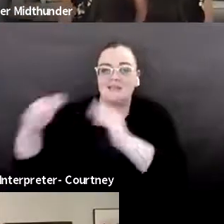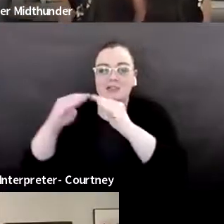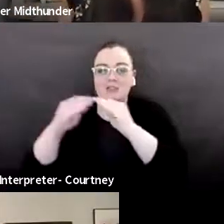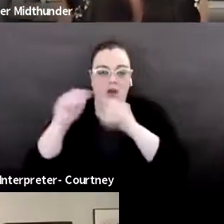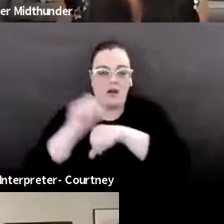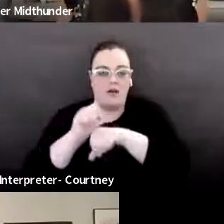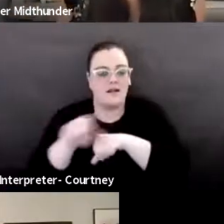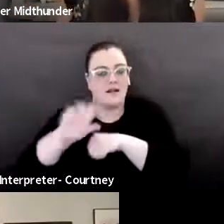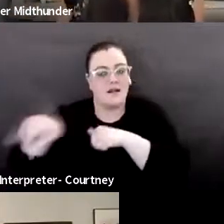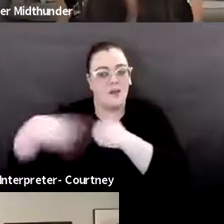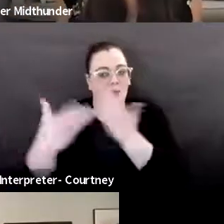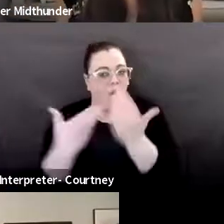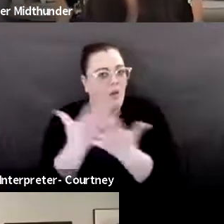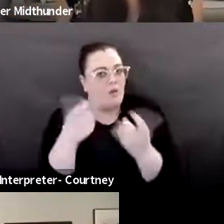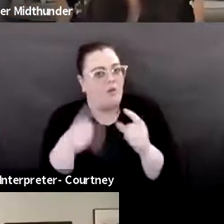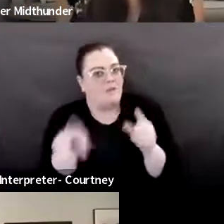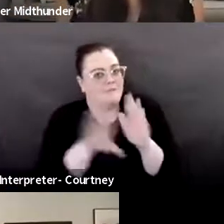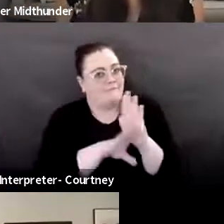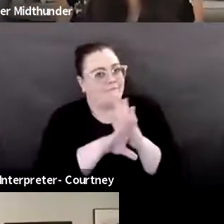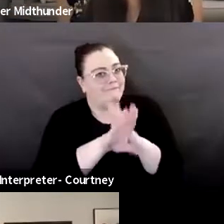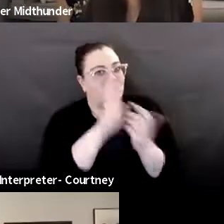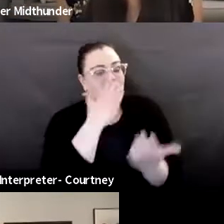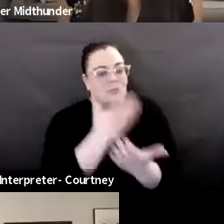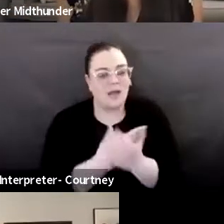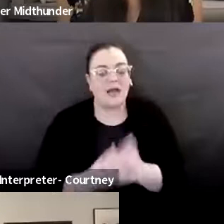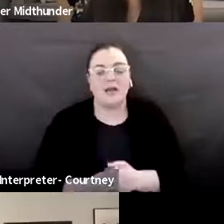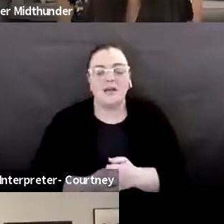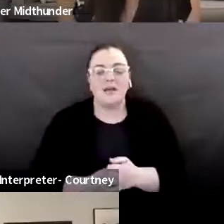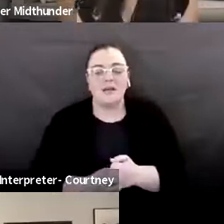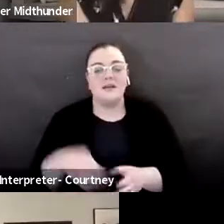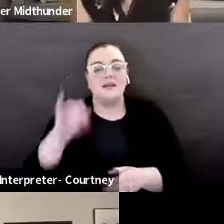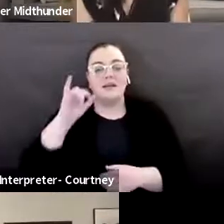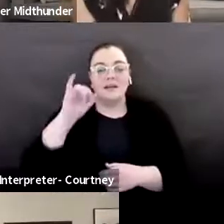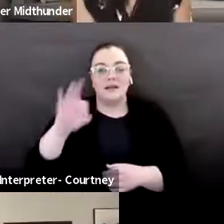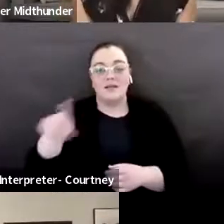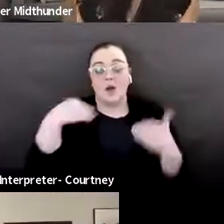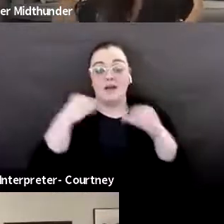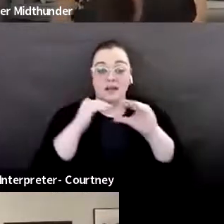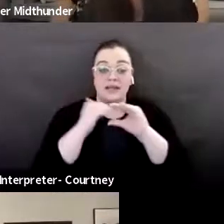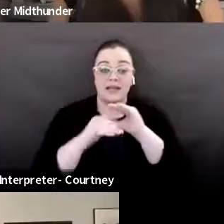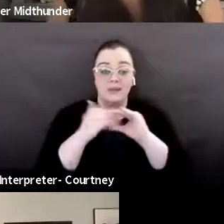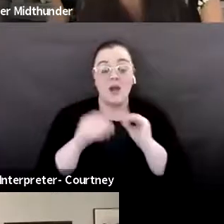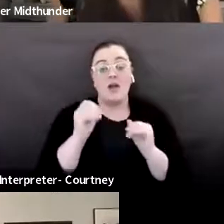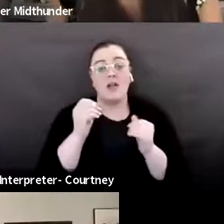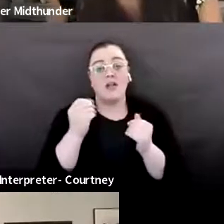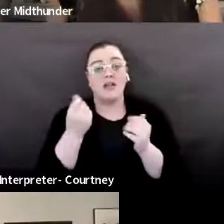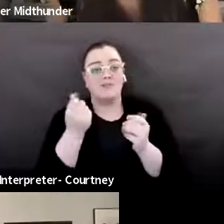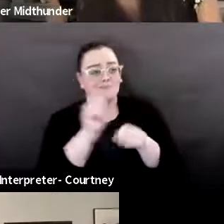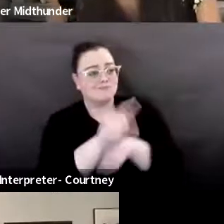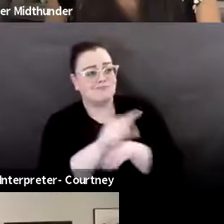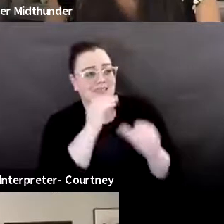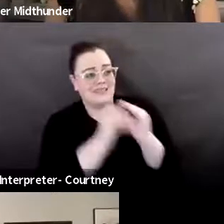to do extremely well. So if you have an email to anyone, write them and ask them that